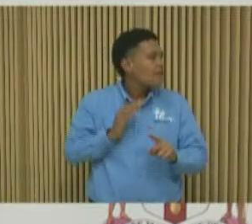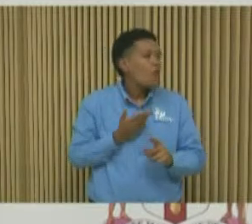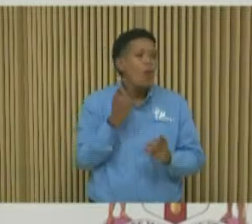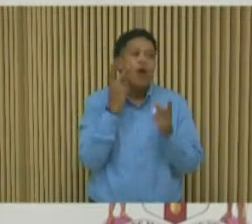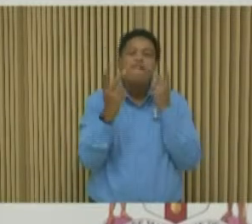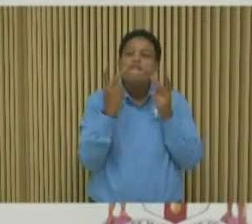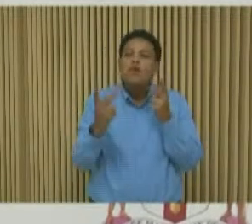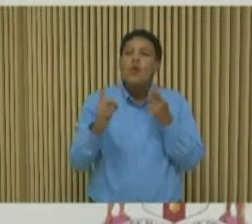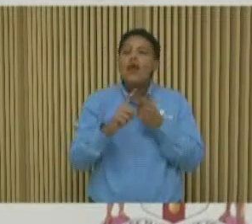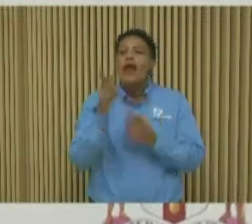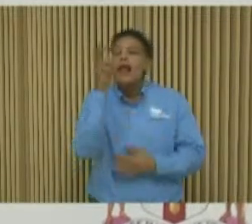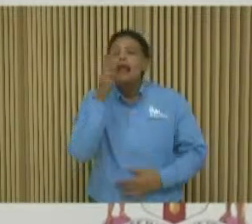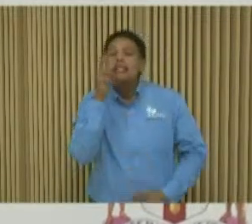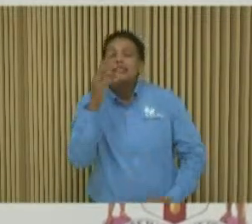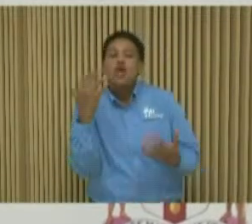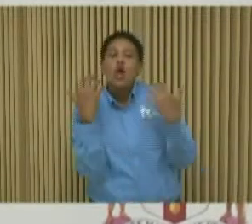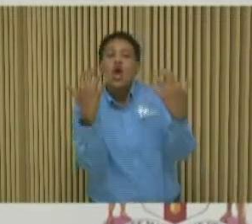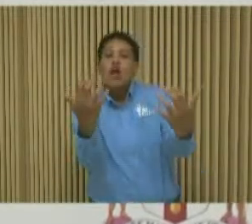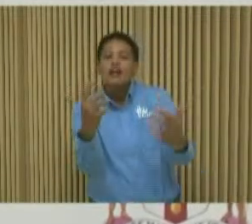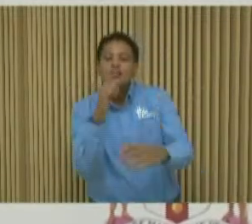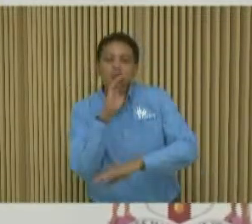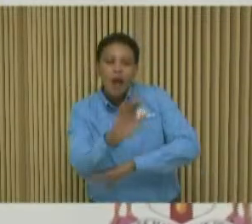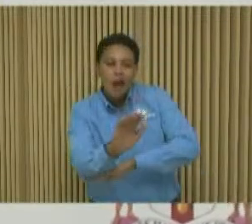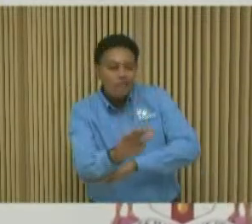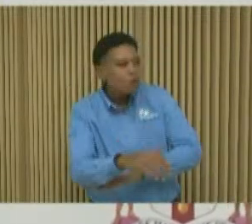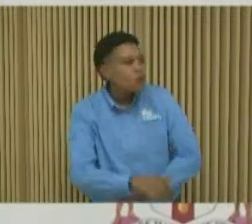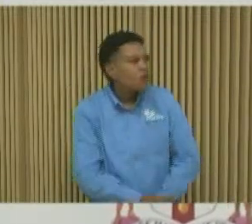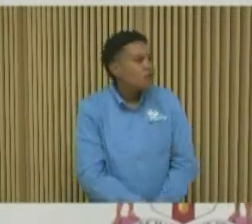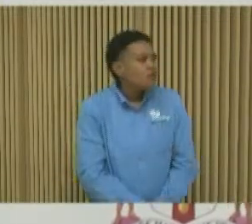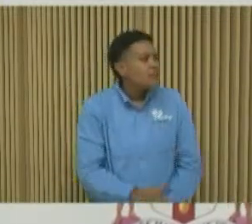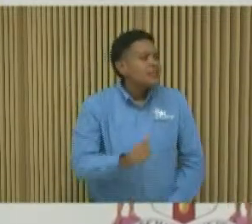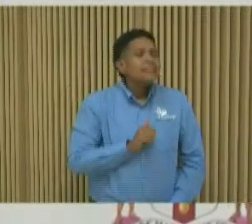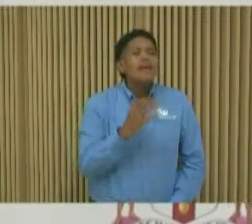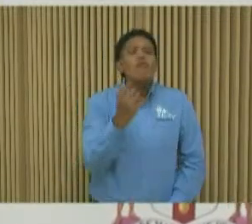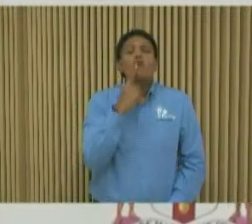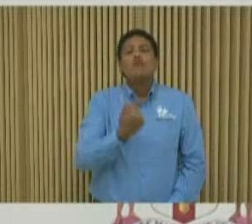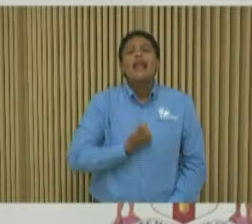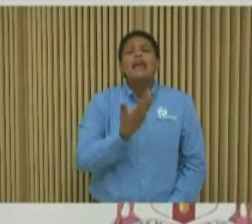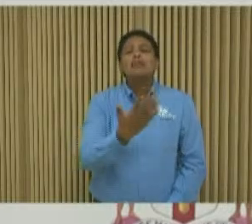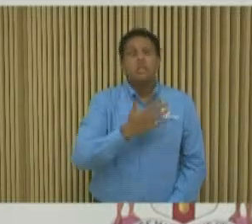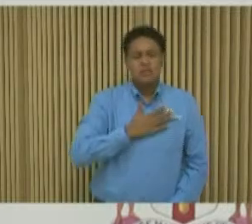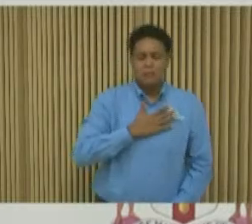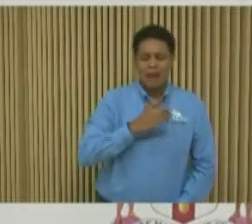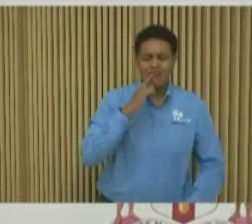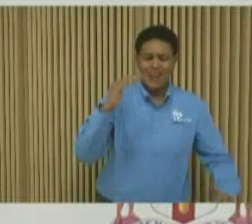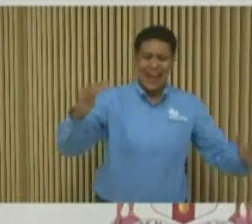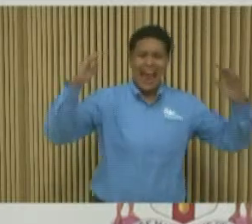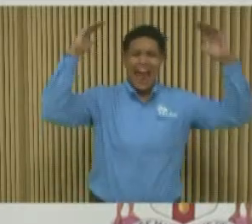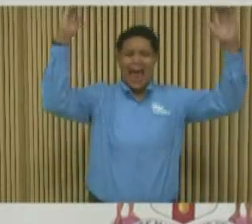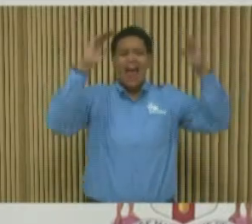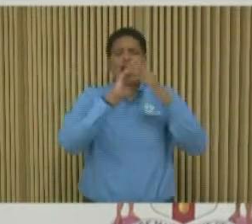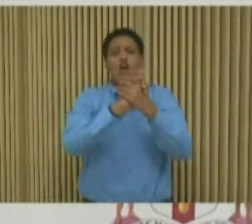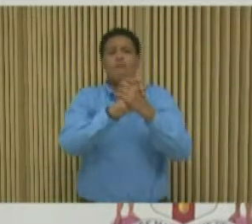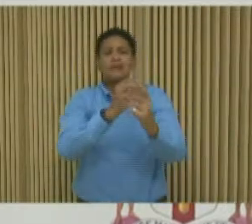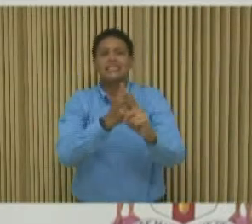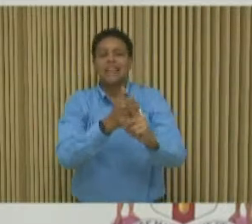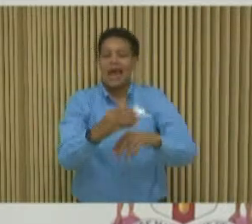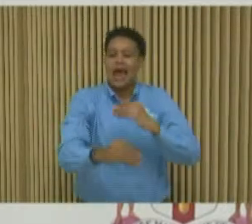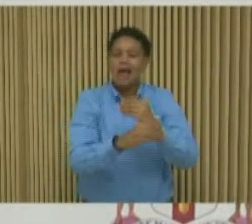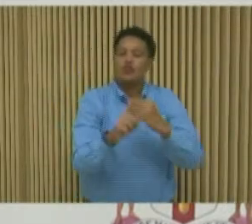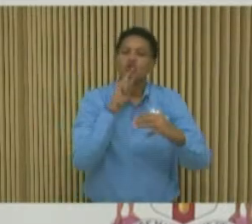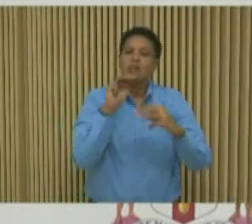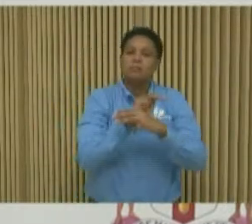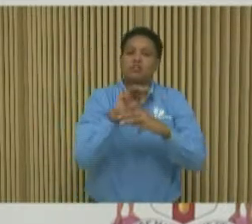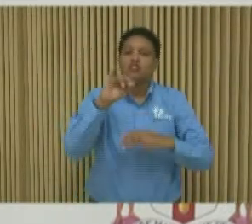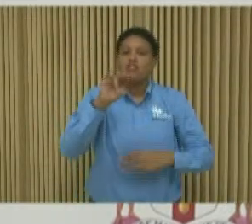listening audience, good afternoon. I want to express my high commendations to the Ministry of